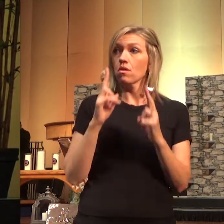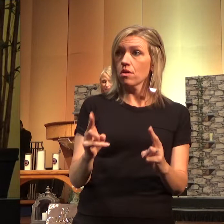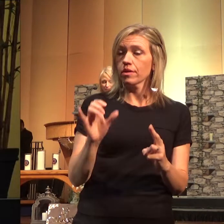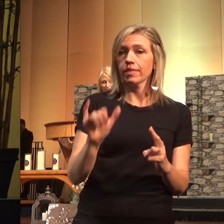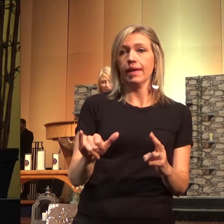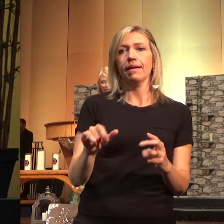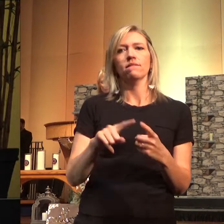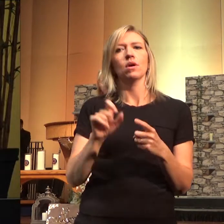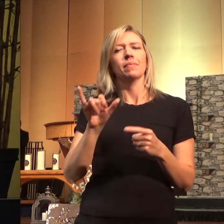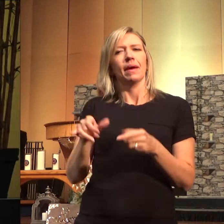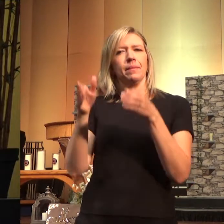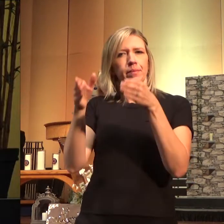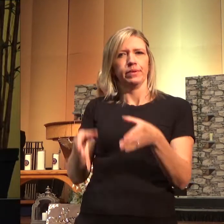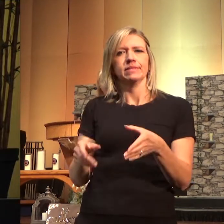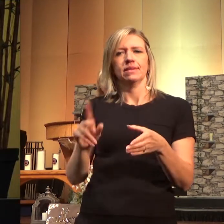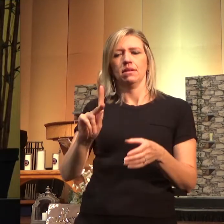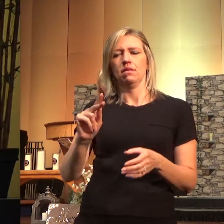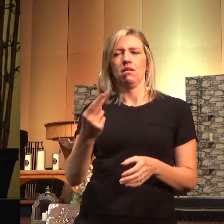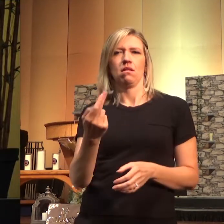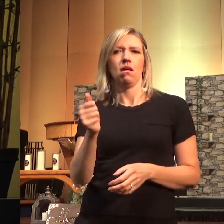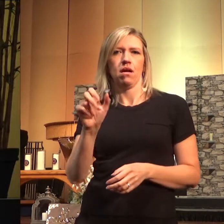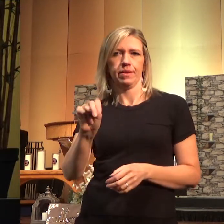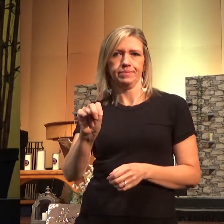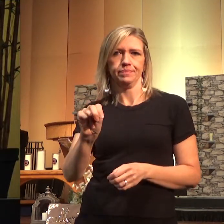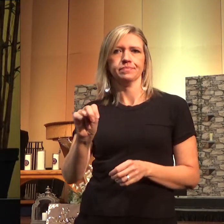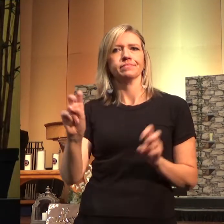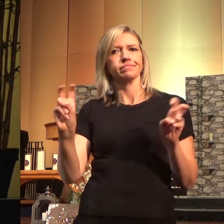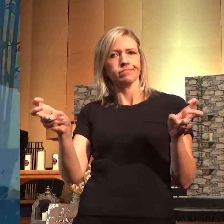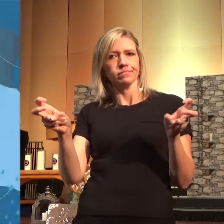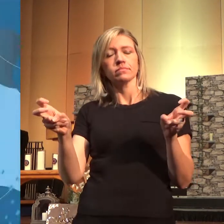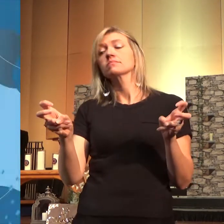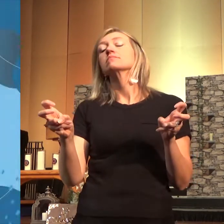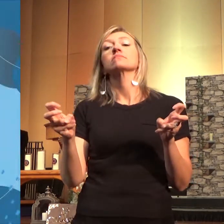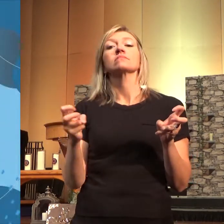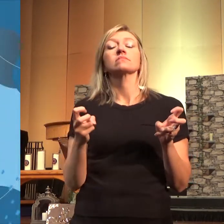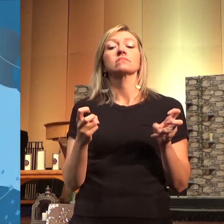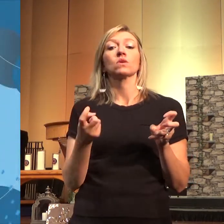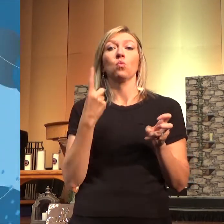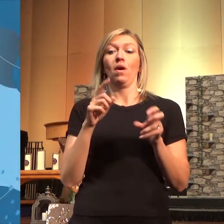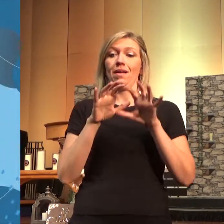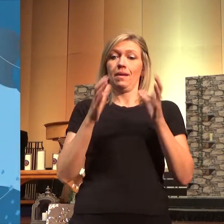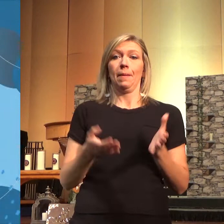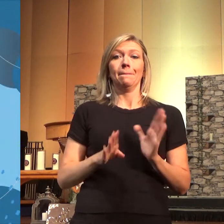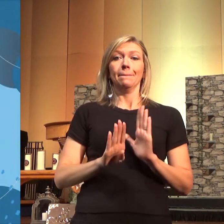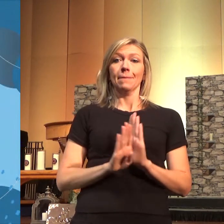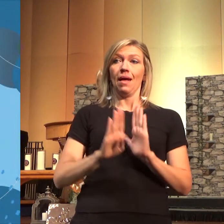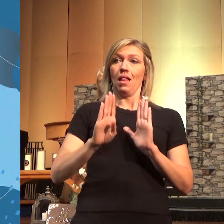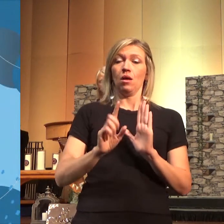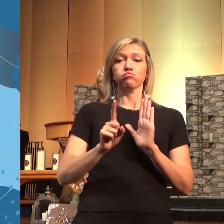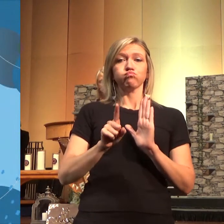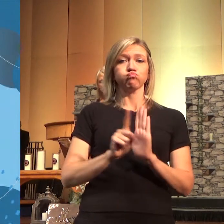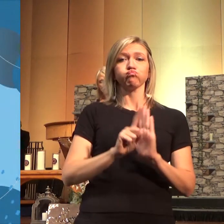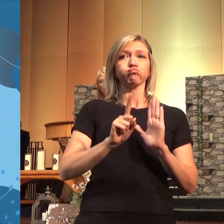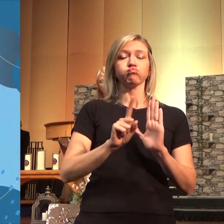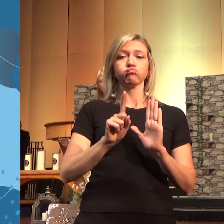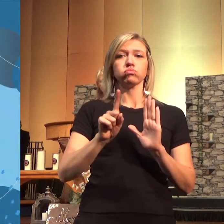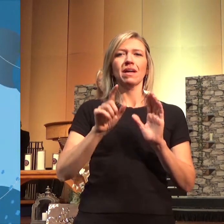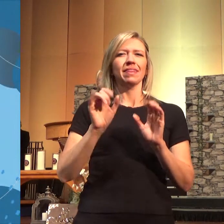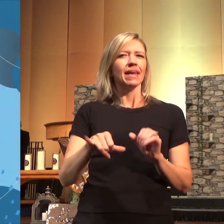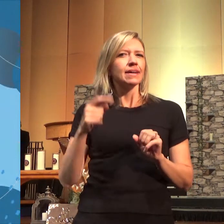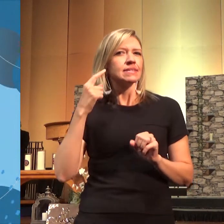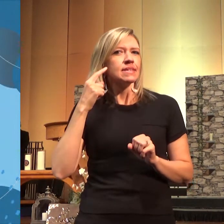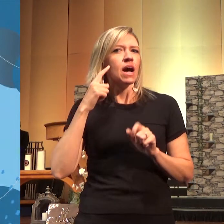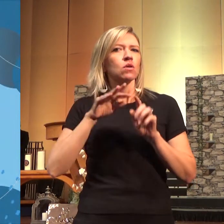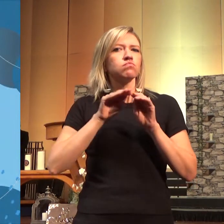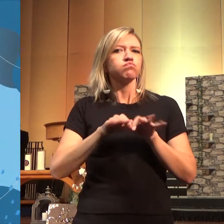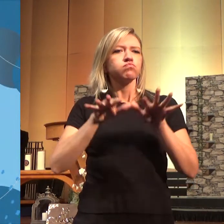some words from Hazrat Inayat Khan. When one bell is rung, by the sound of that one